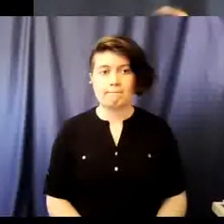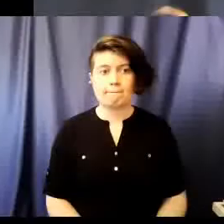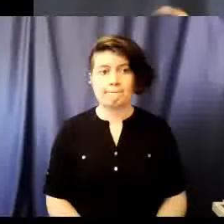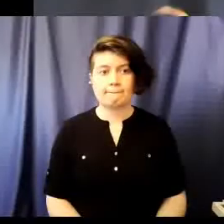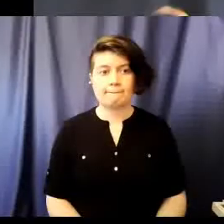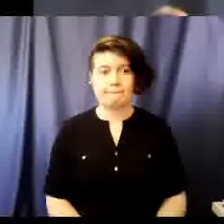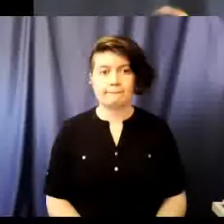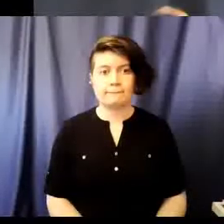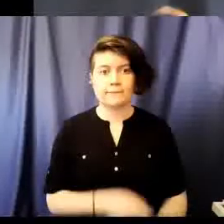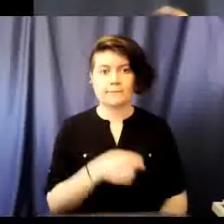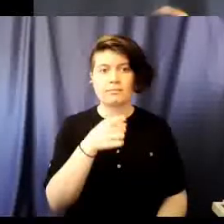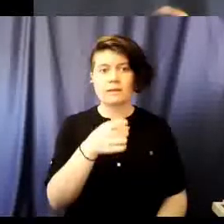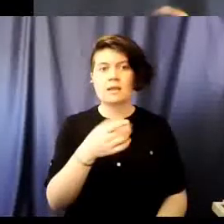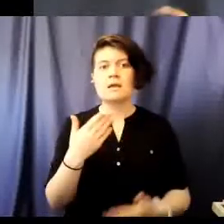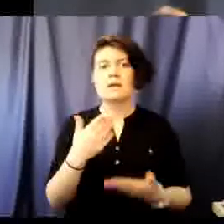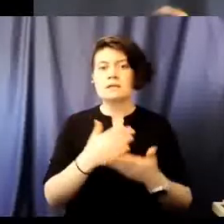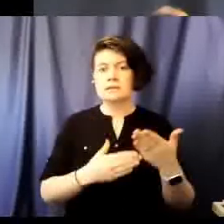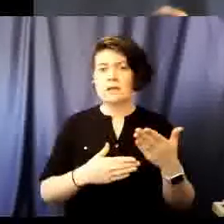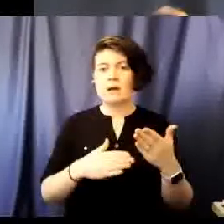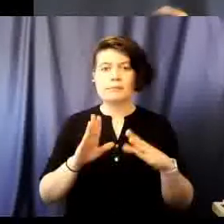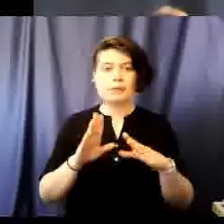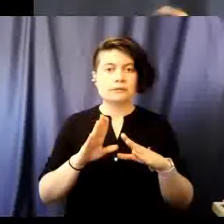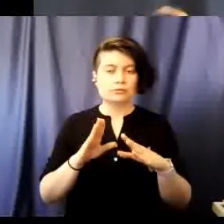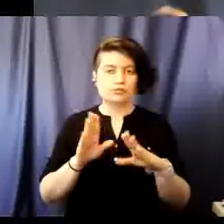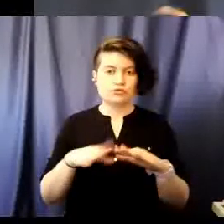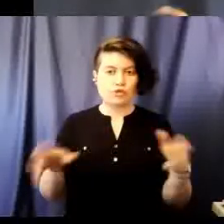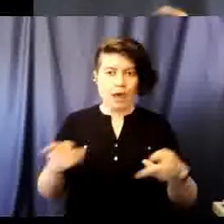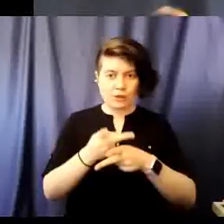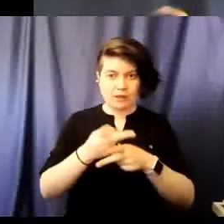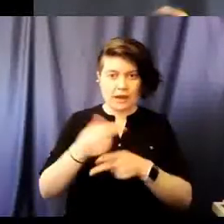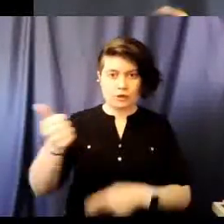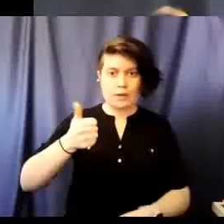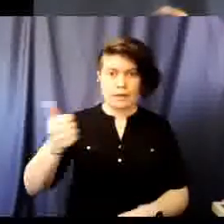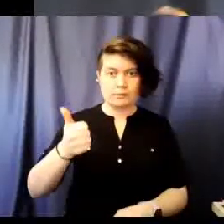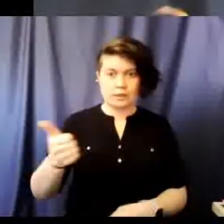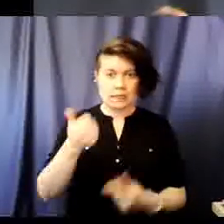And these are some childcare and transportation considerations.